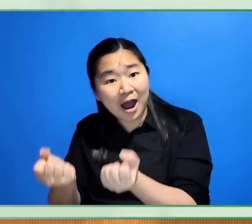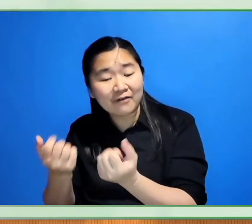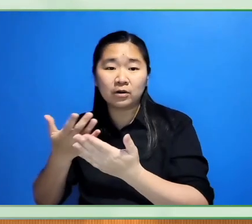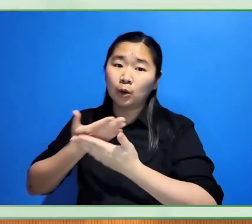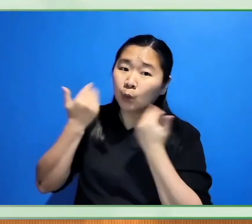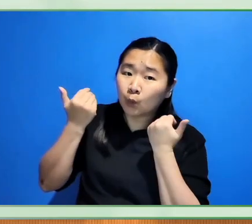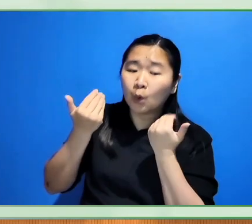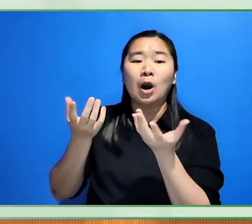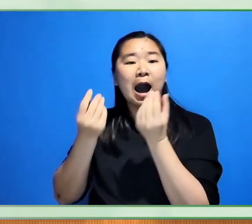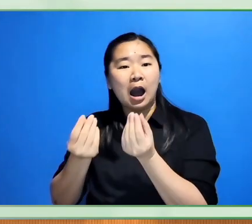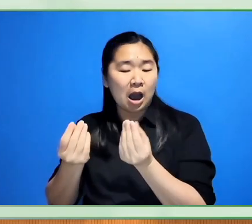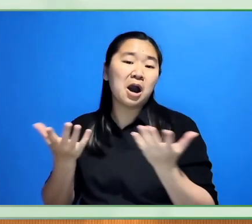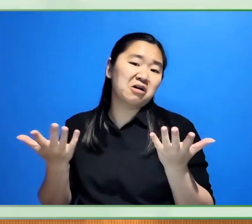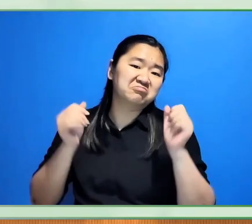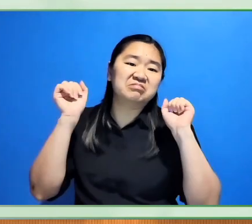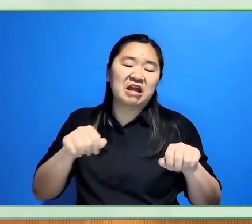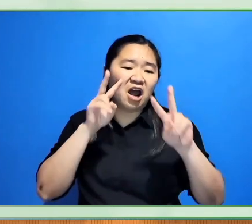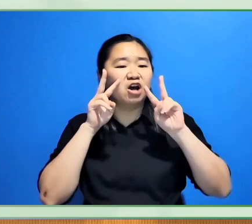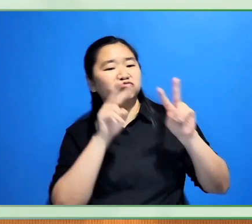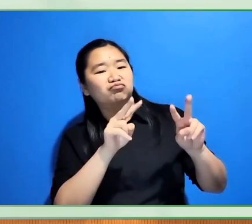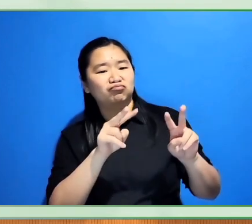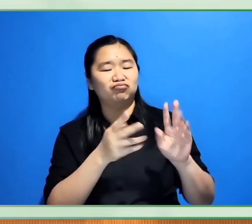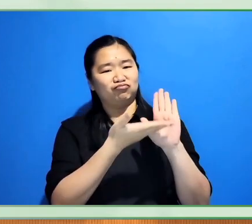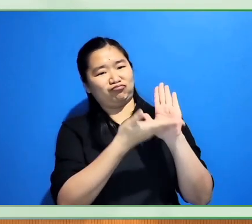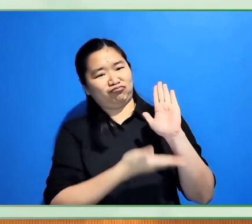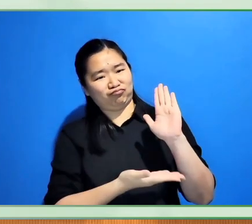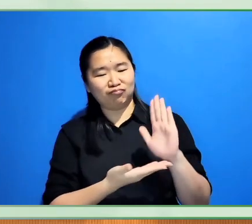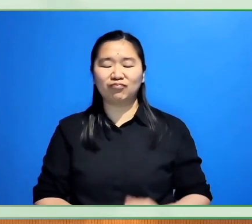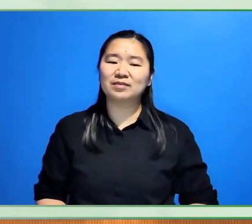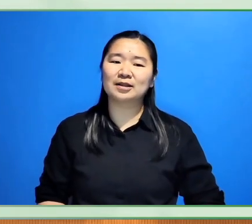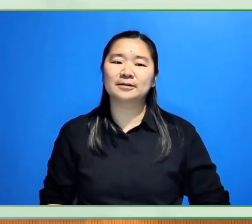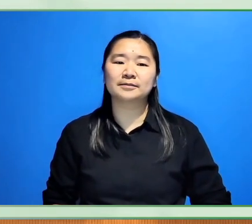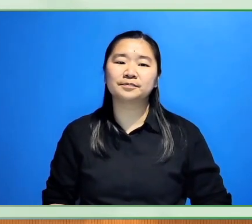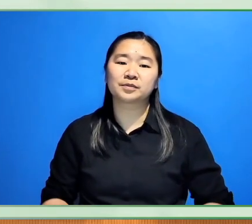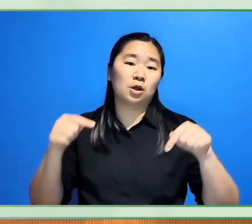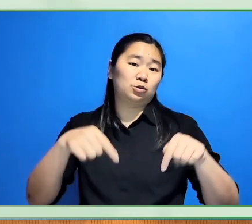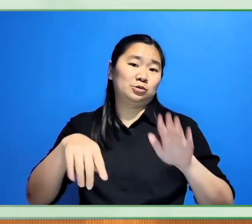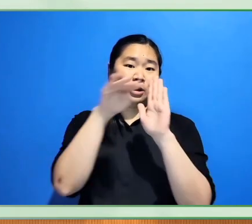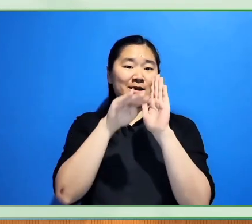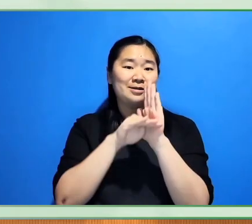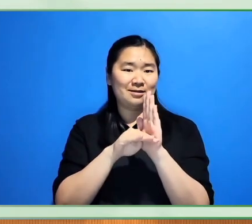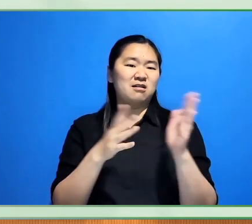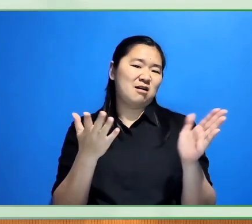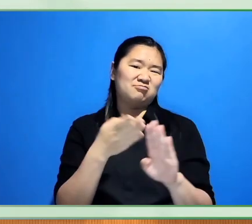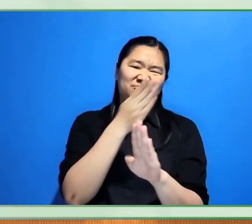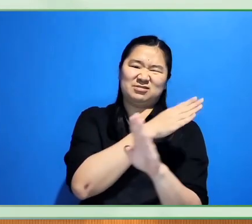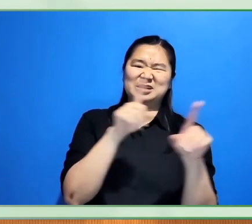And they are totally in line with that thinking of